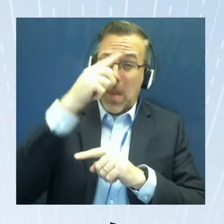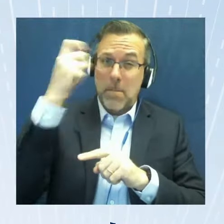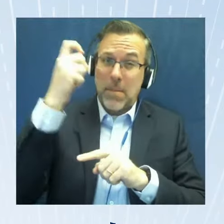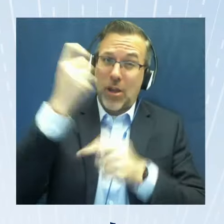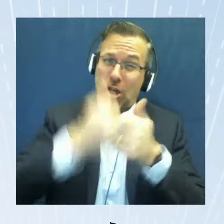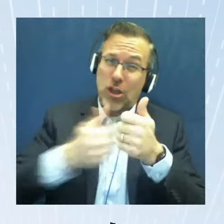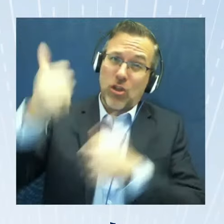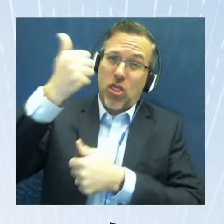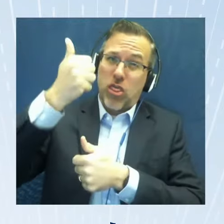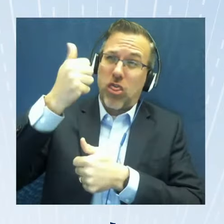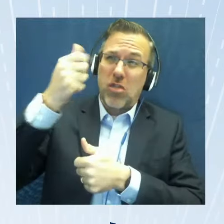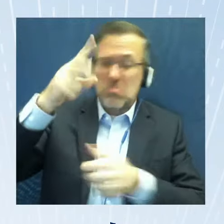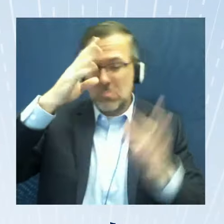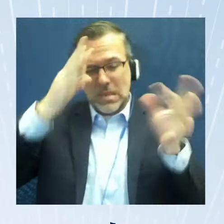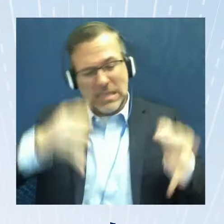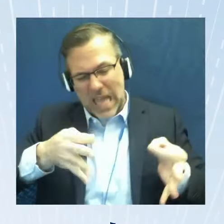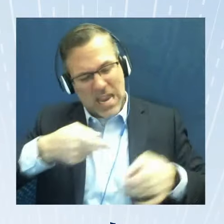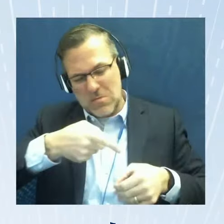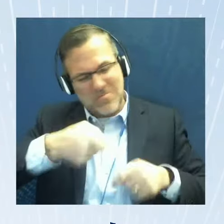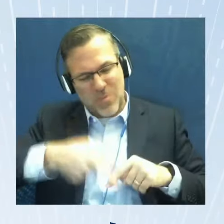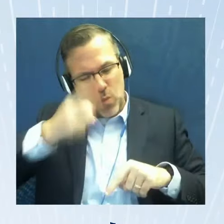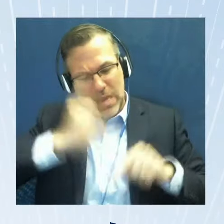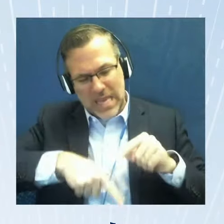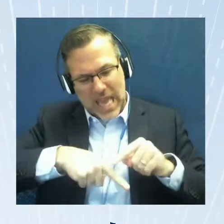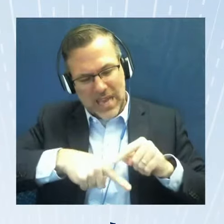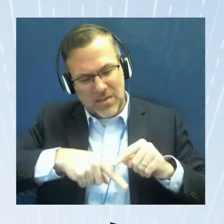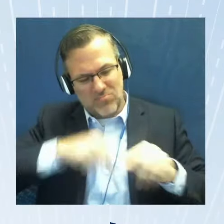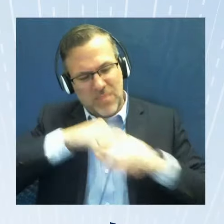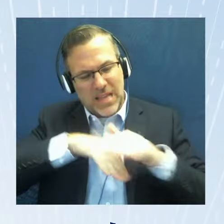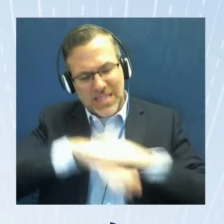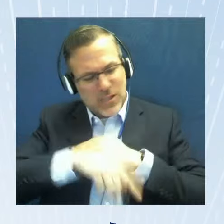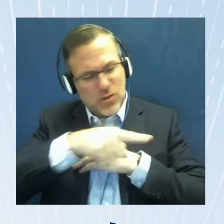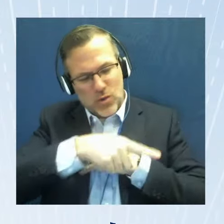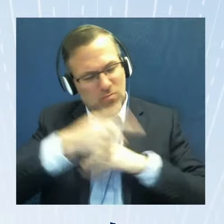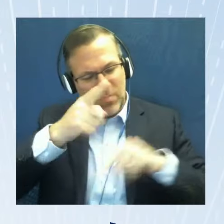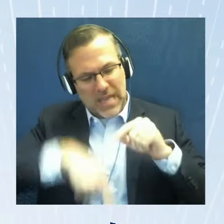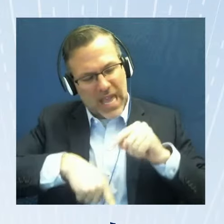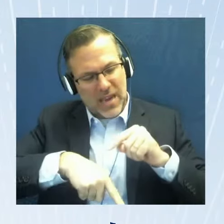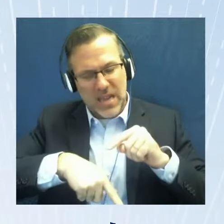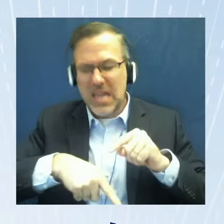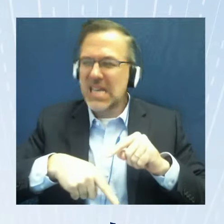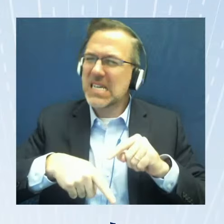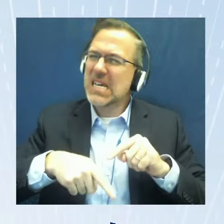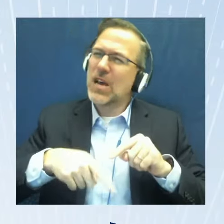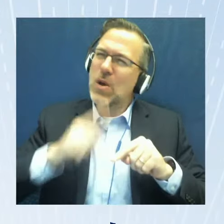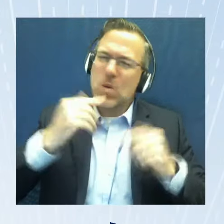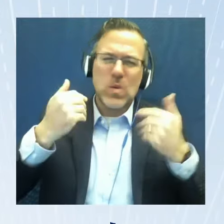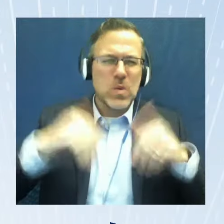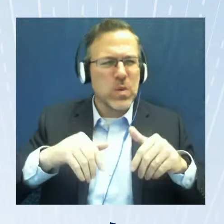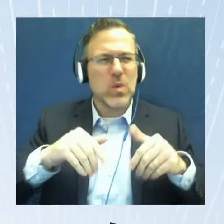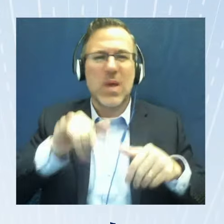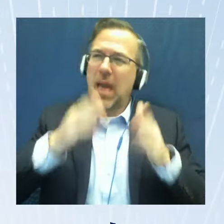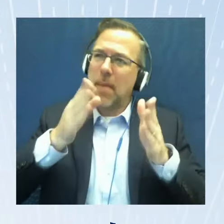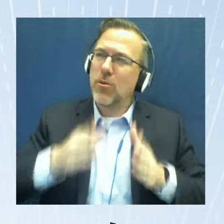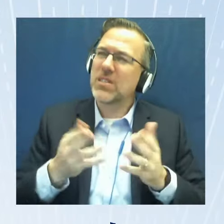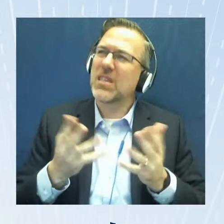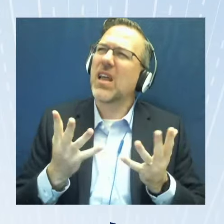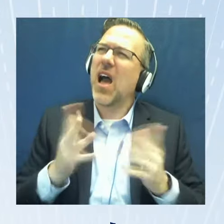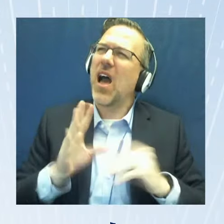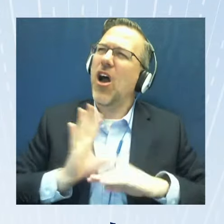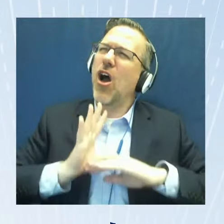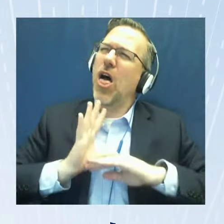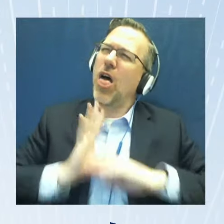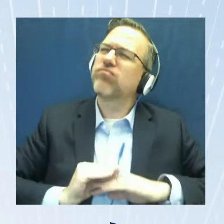too hard to accommodate them, the world shrinks. And importantly, it shrinks for that would-be traveler, and